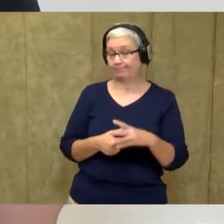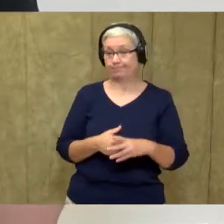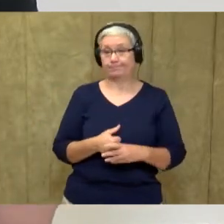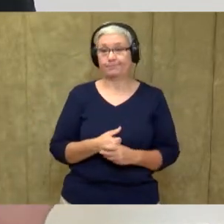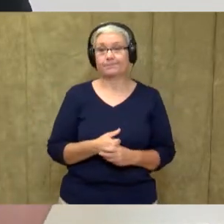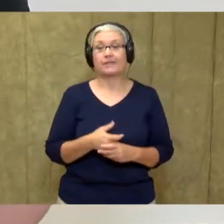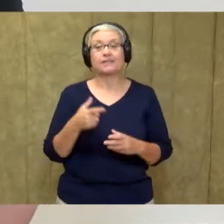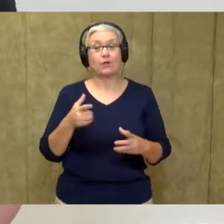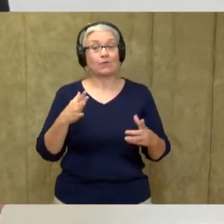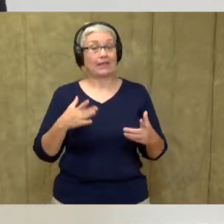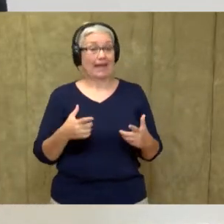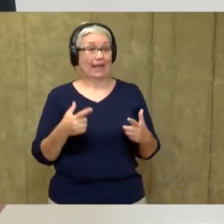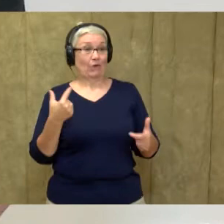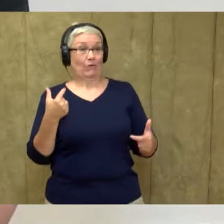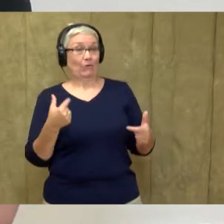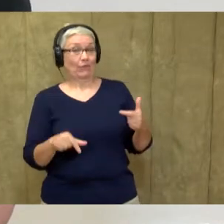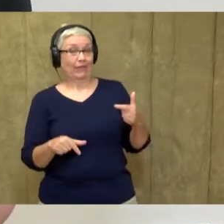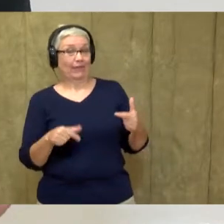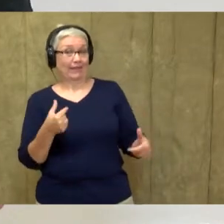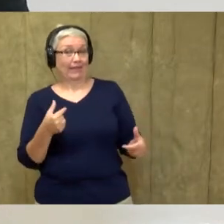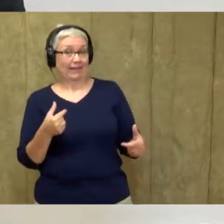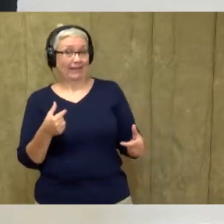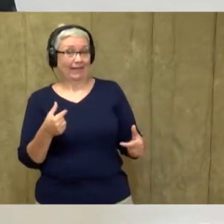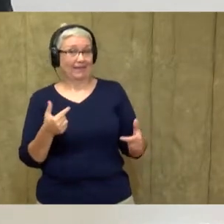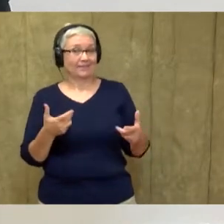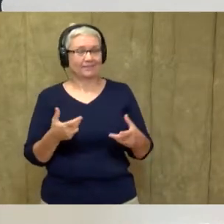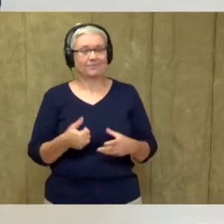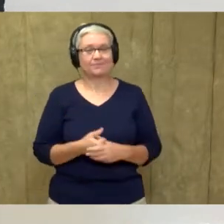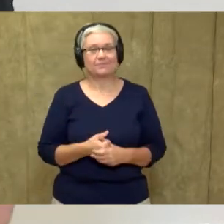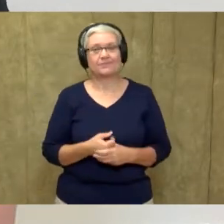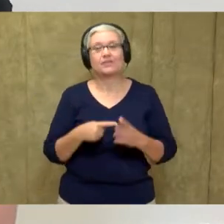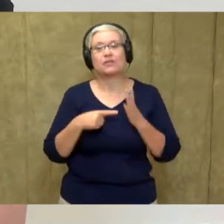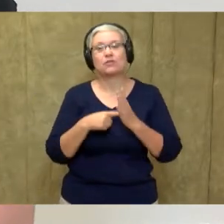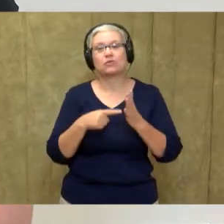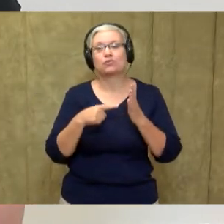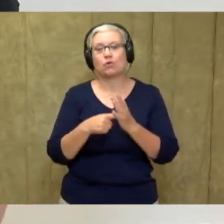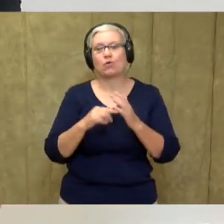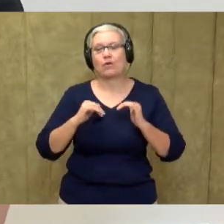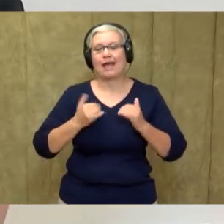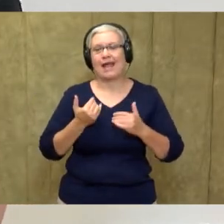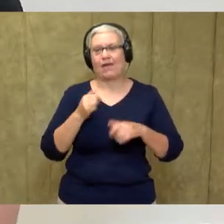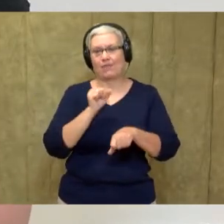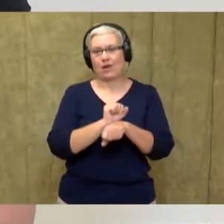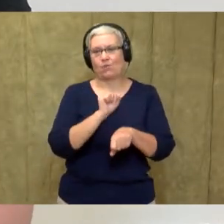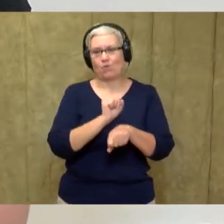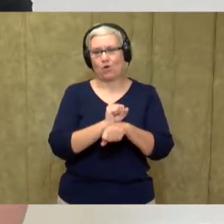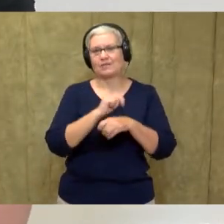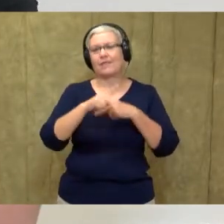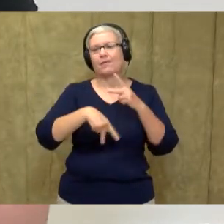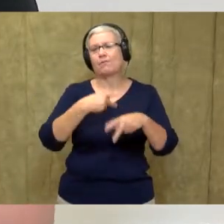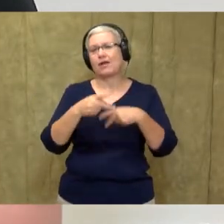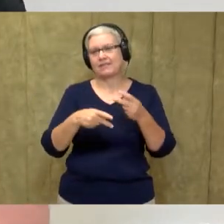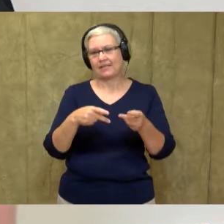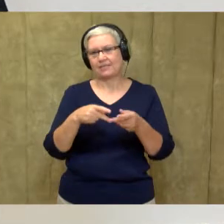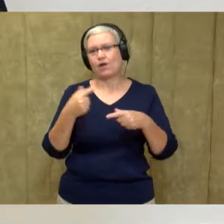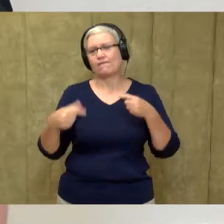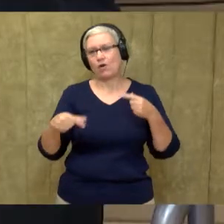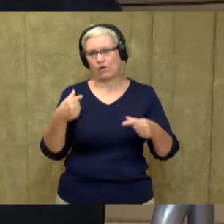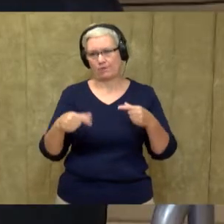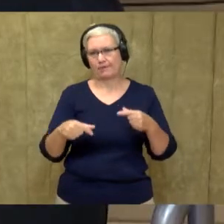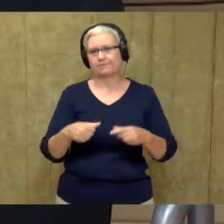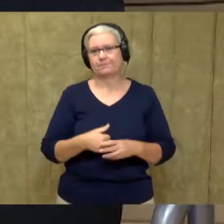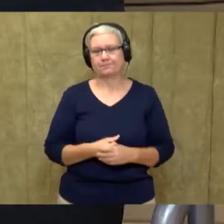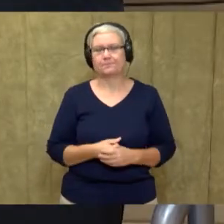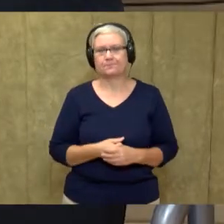against what you're trying to get to. And so what I'm going to do is show you how that works in the process of argument.